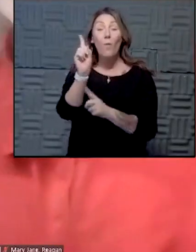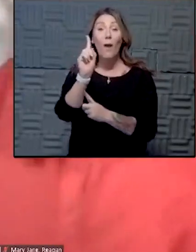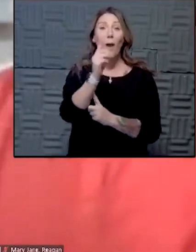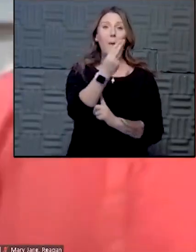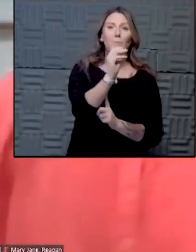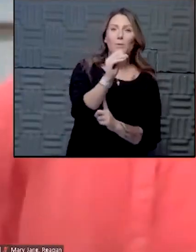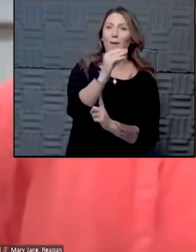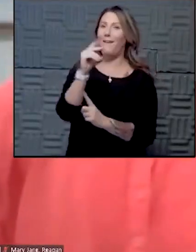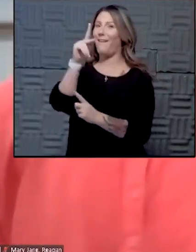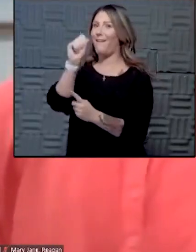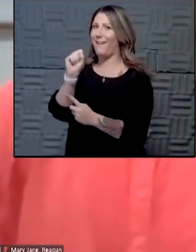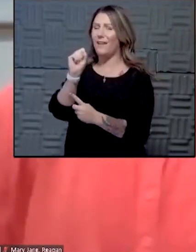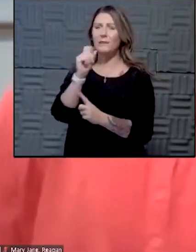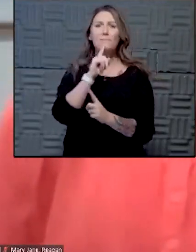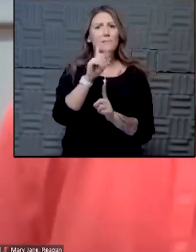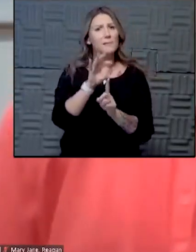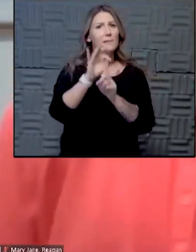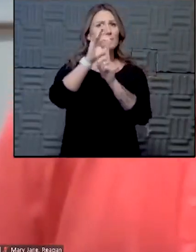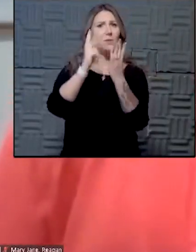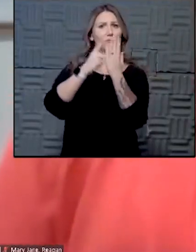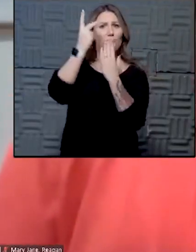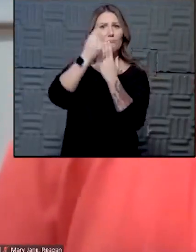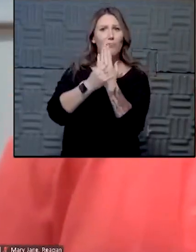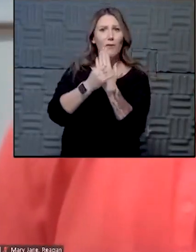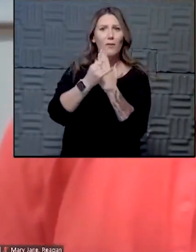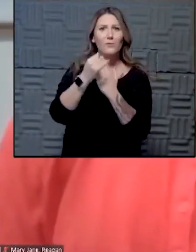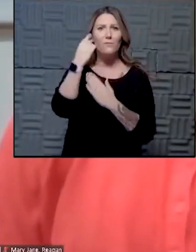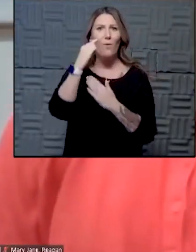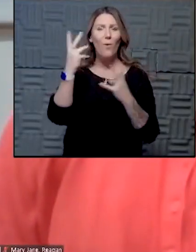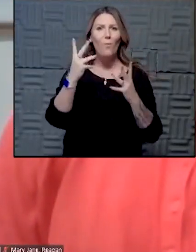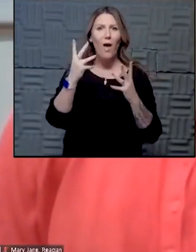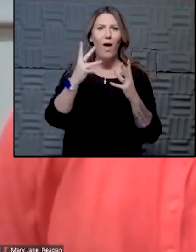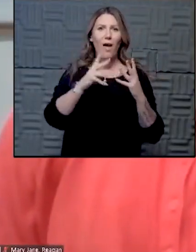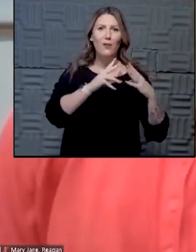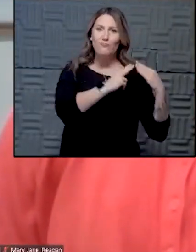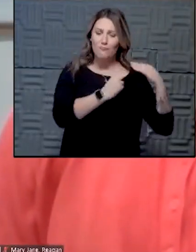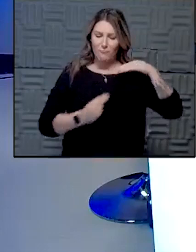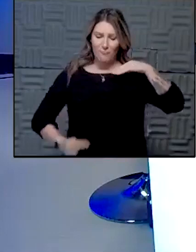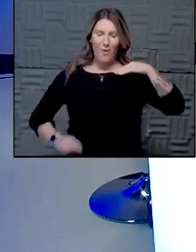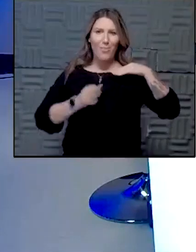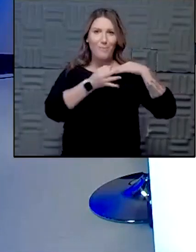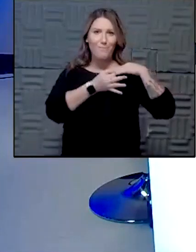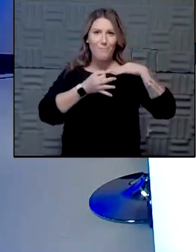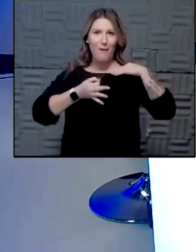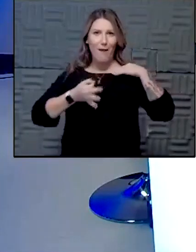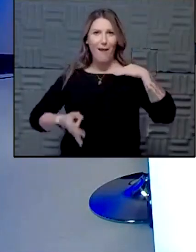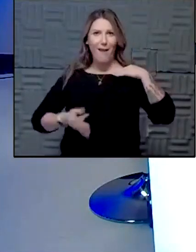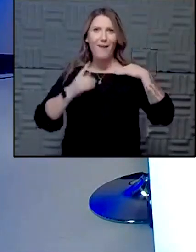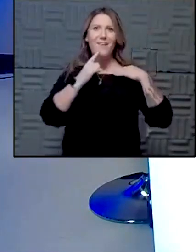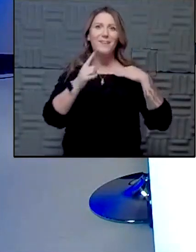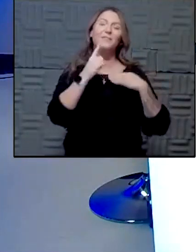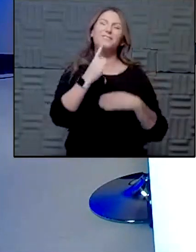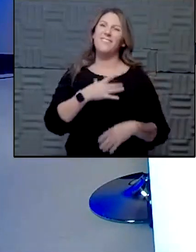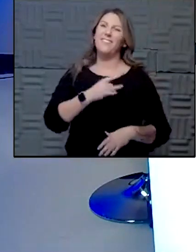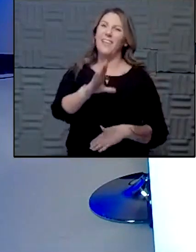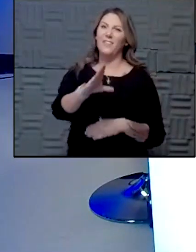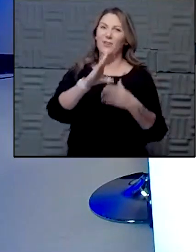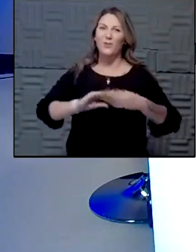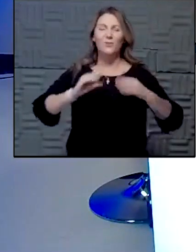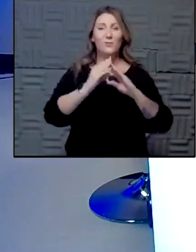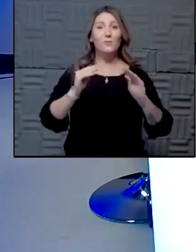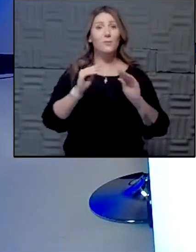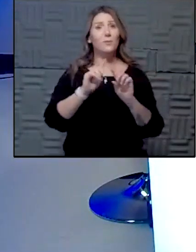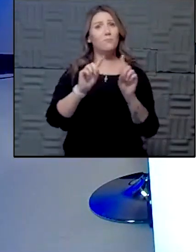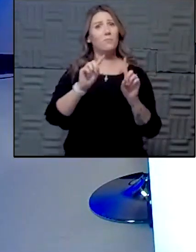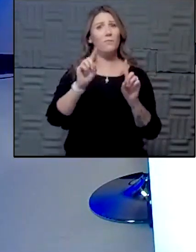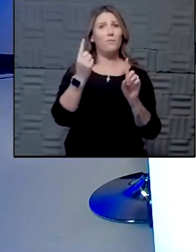because they took on a special project to earn a badge. We think you're going to like their story. You're going to learn more about it in just a minute. But first, Hawkeye,